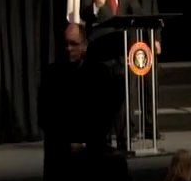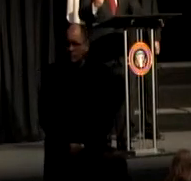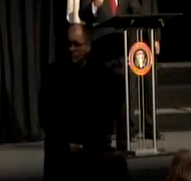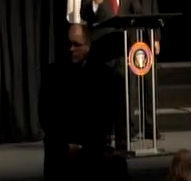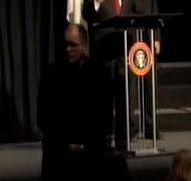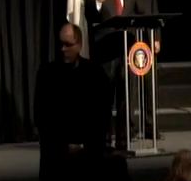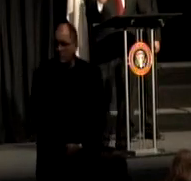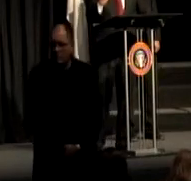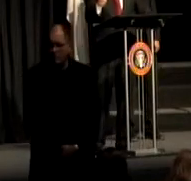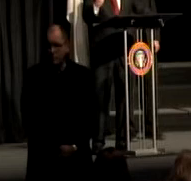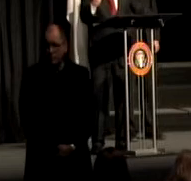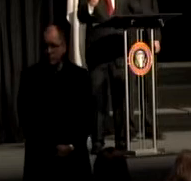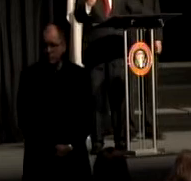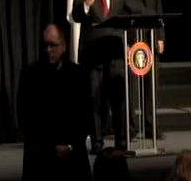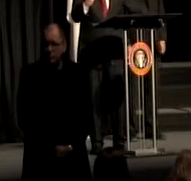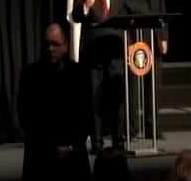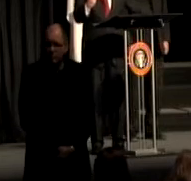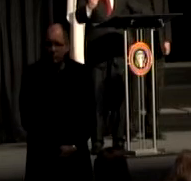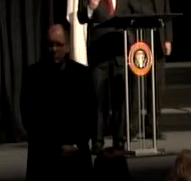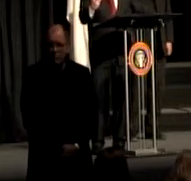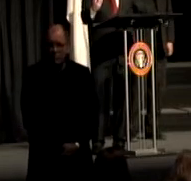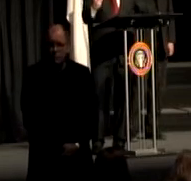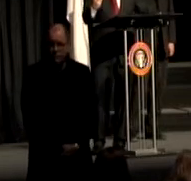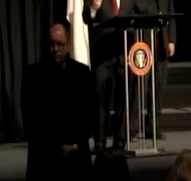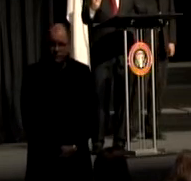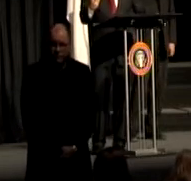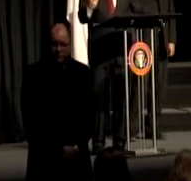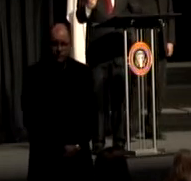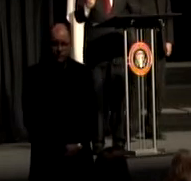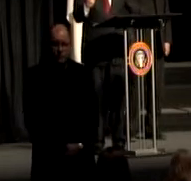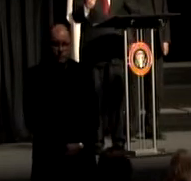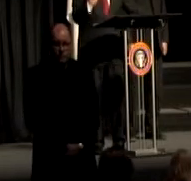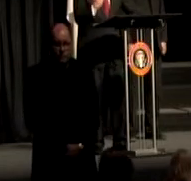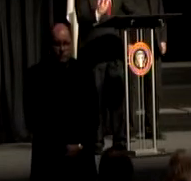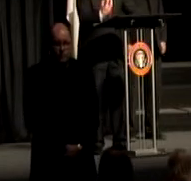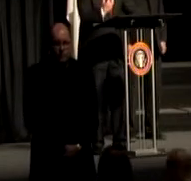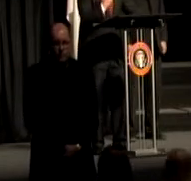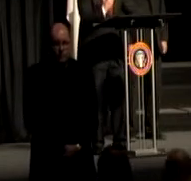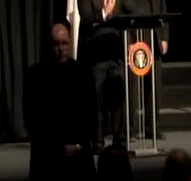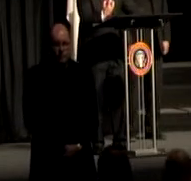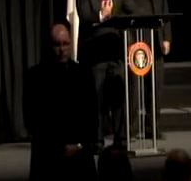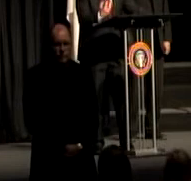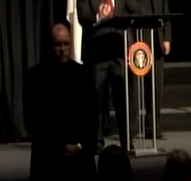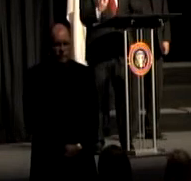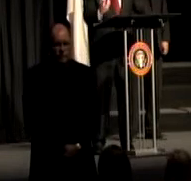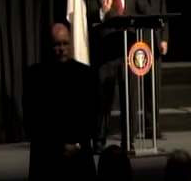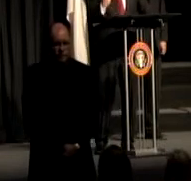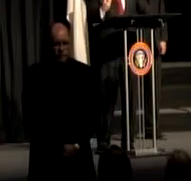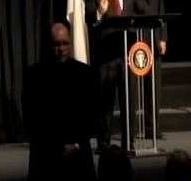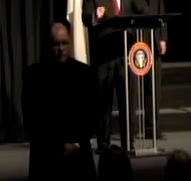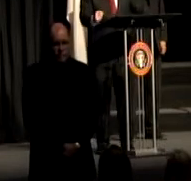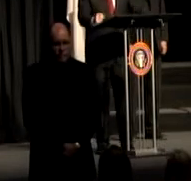life it will bring a spark into people's lives because people are in need